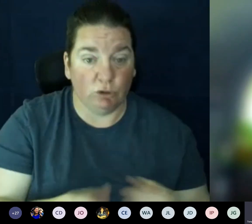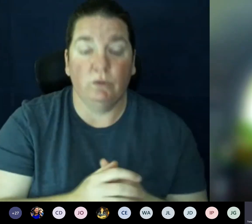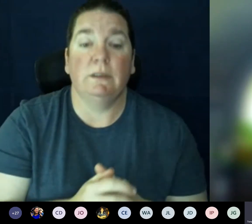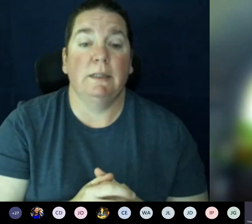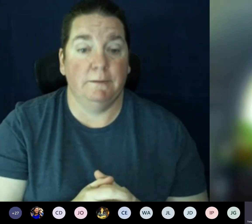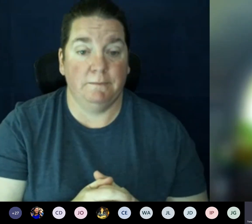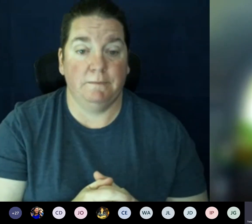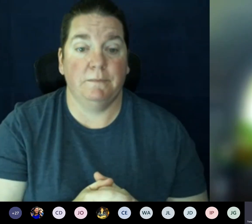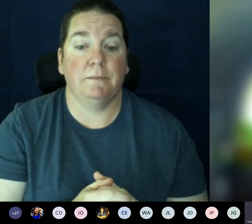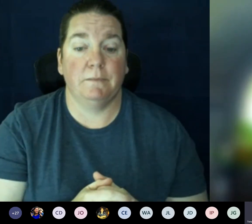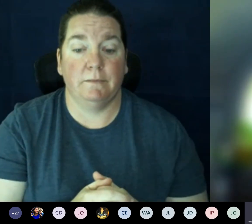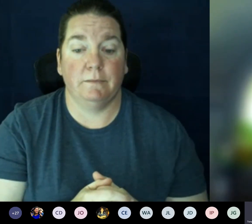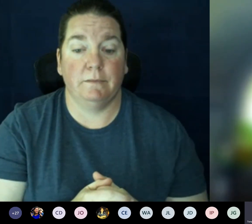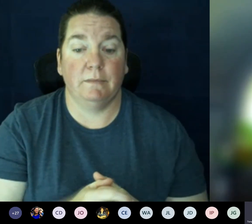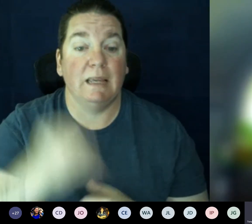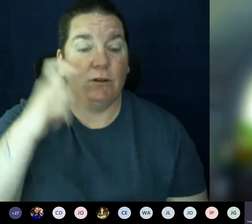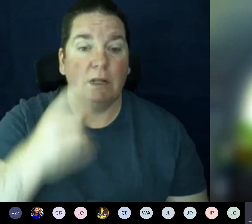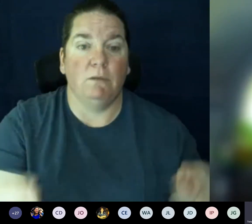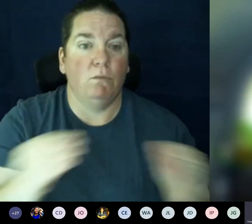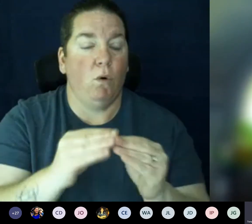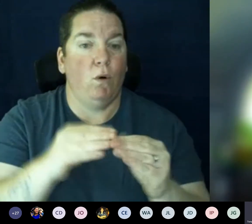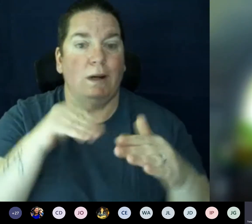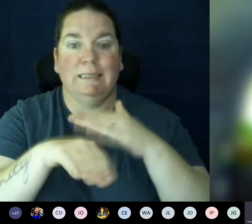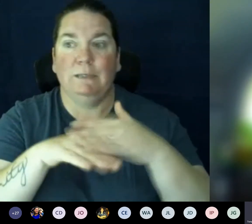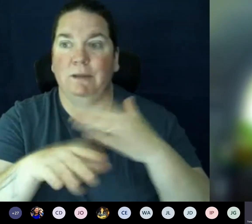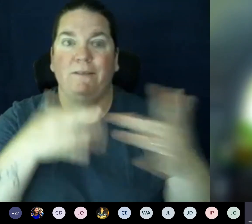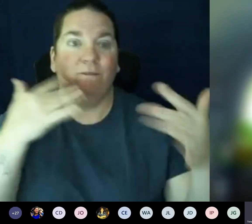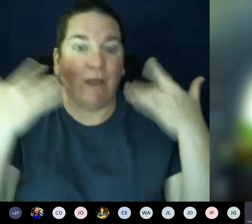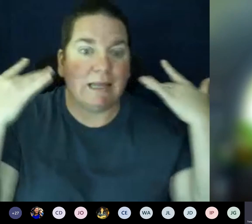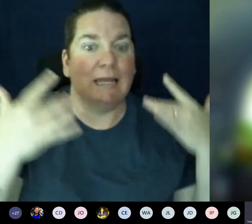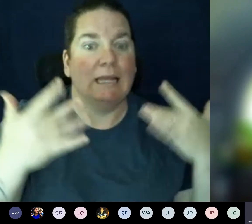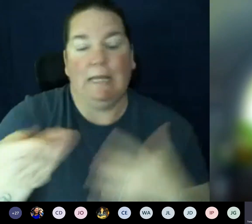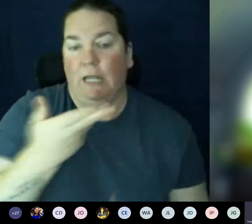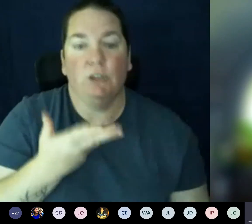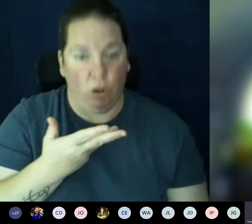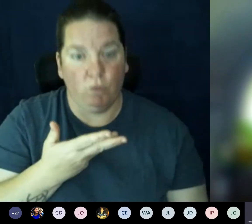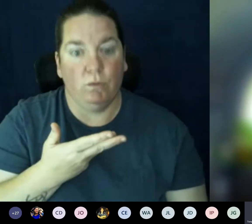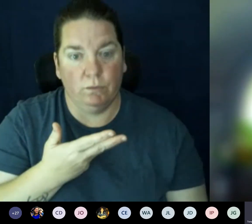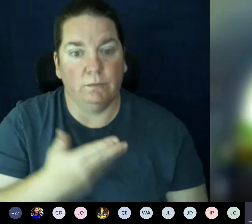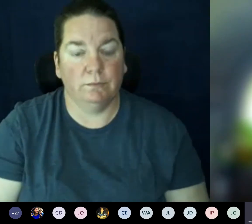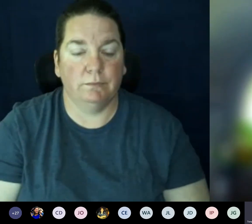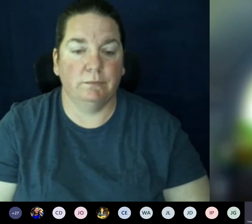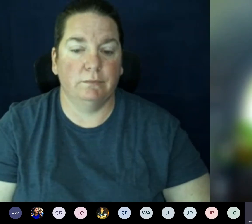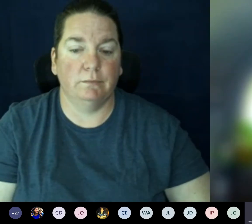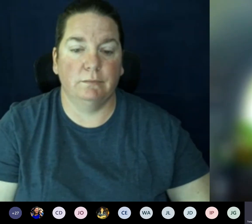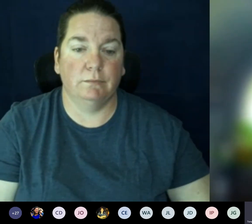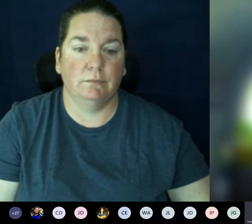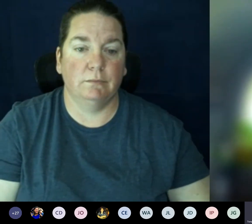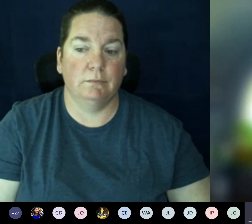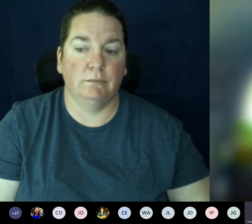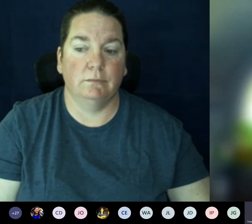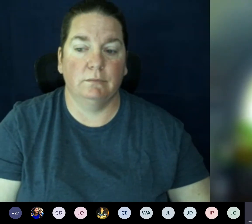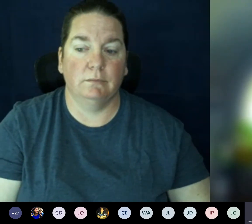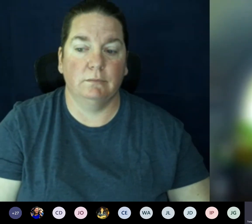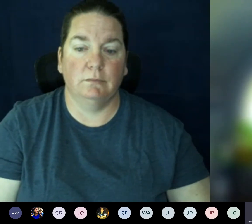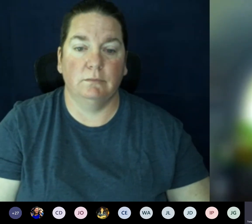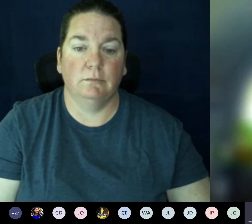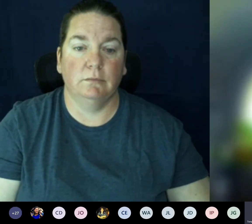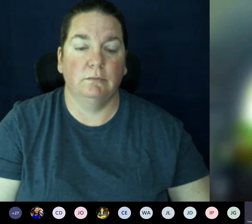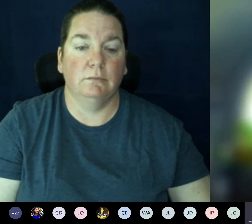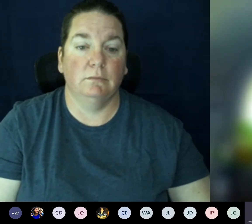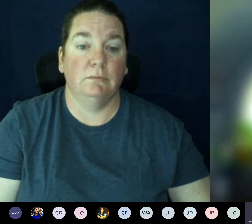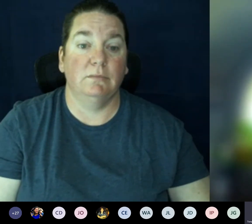a more tech or accessibility friendly experience. And of course, please feel free to send us questions in advance of the